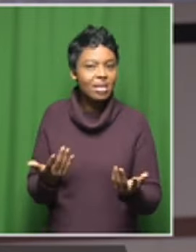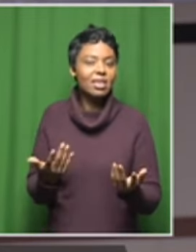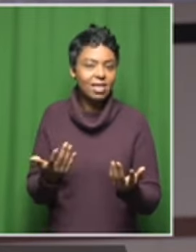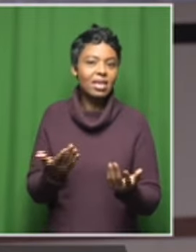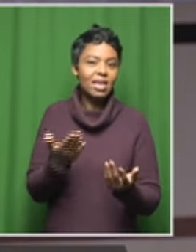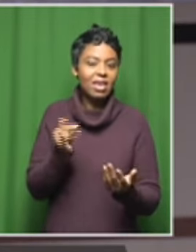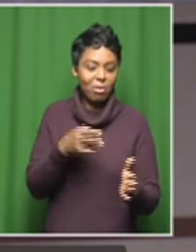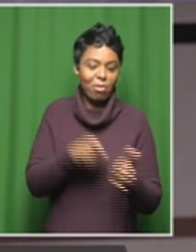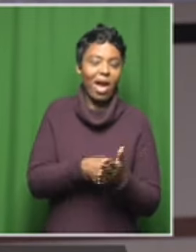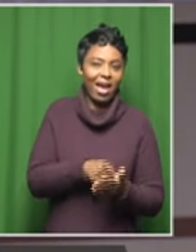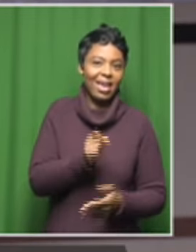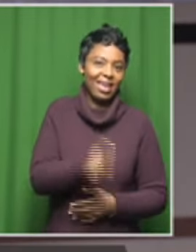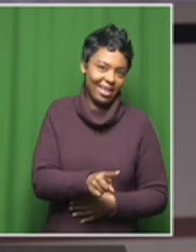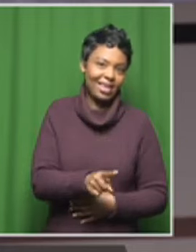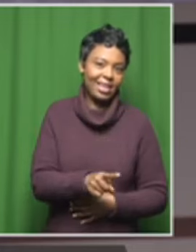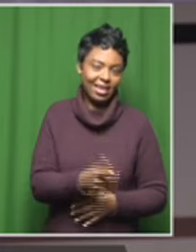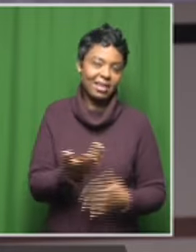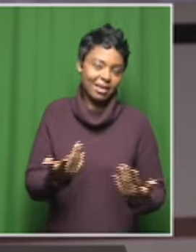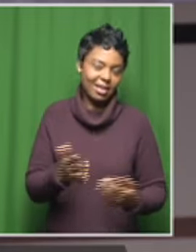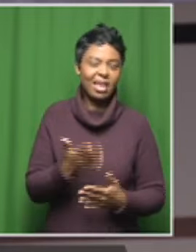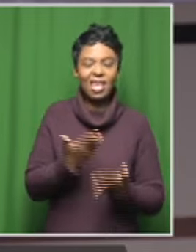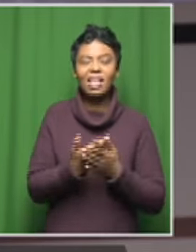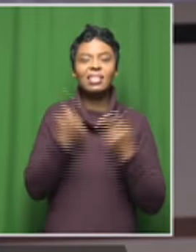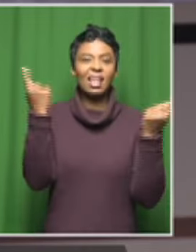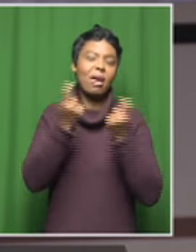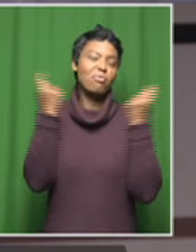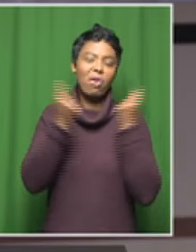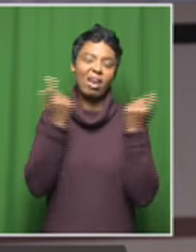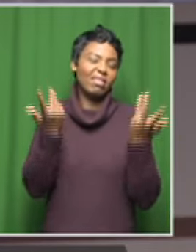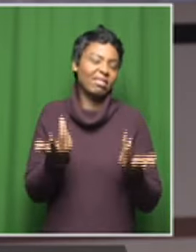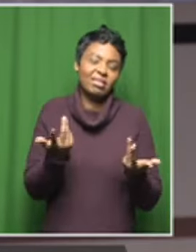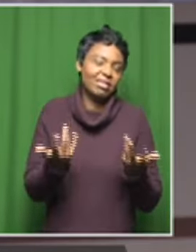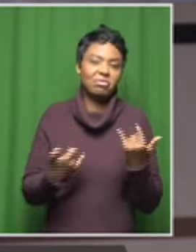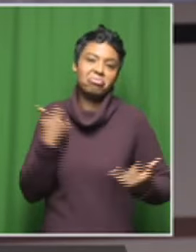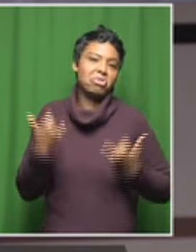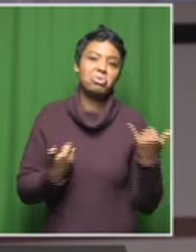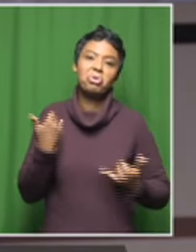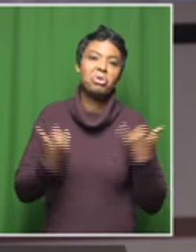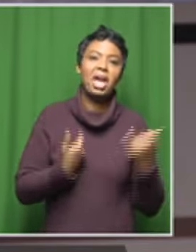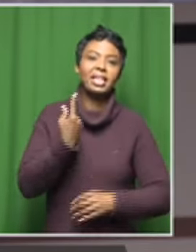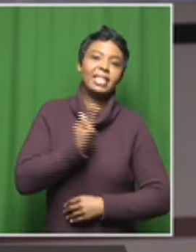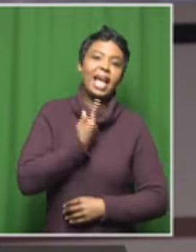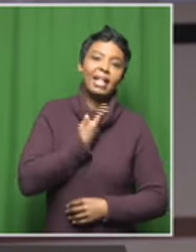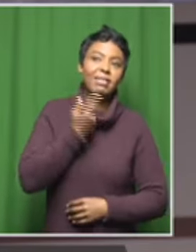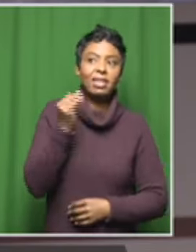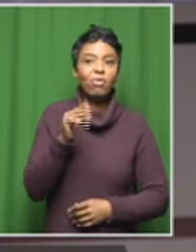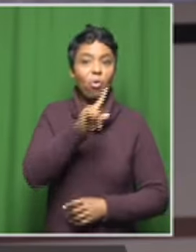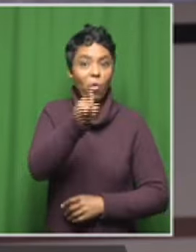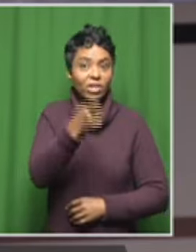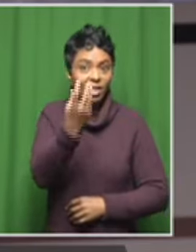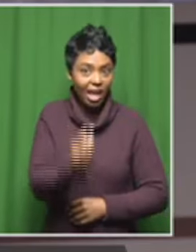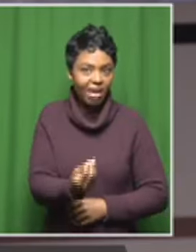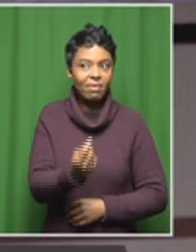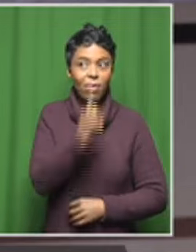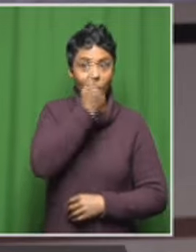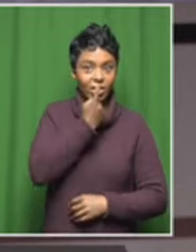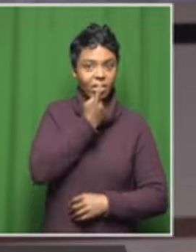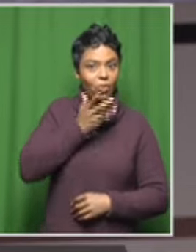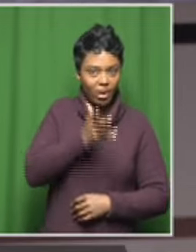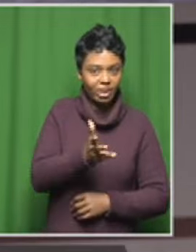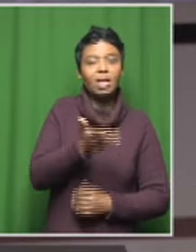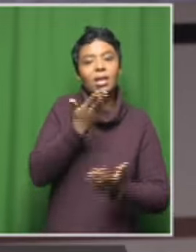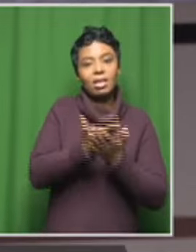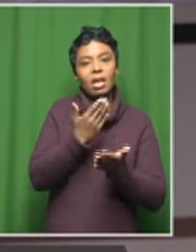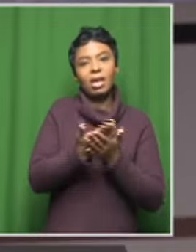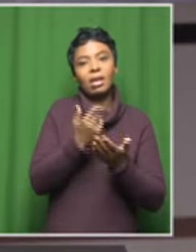your break. Yeah. So it's just a very exciting way. And, you know, if you have any questions, you can also visit our website. We're on socials. And it's